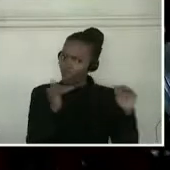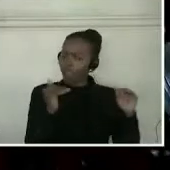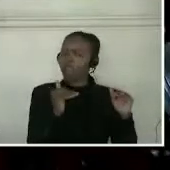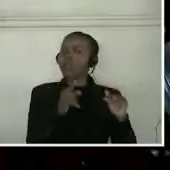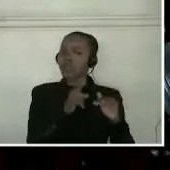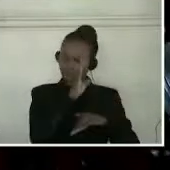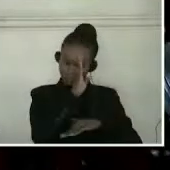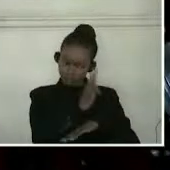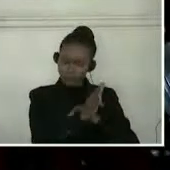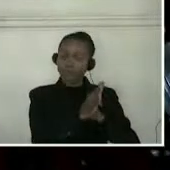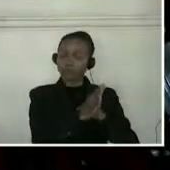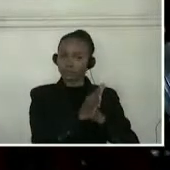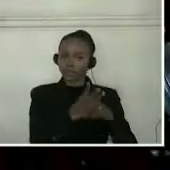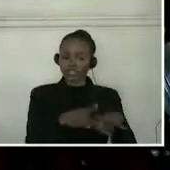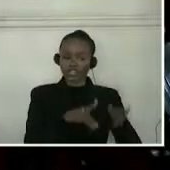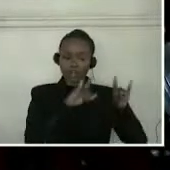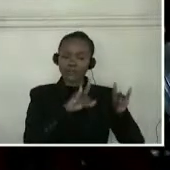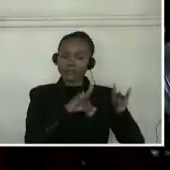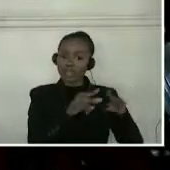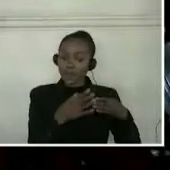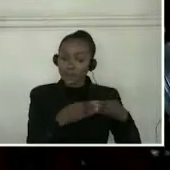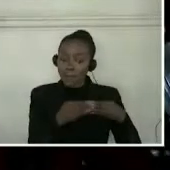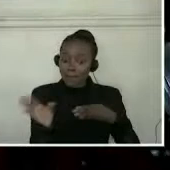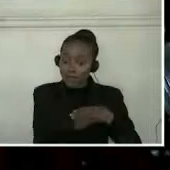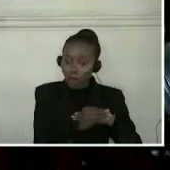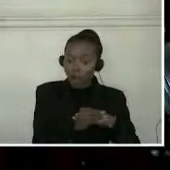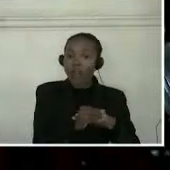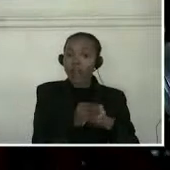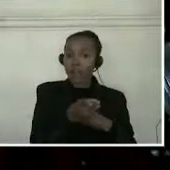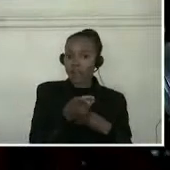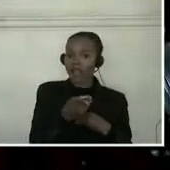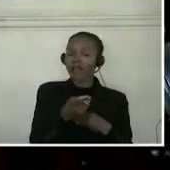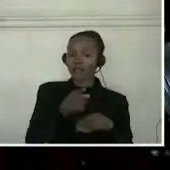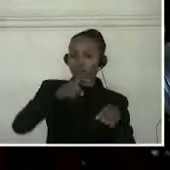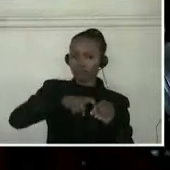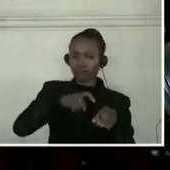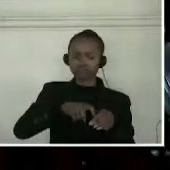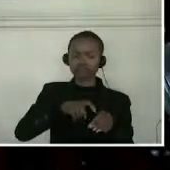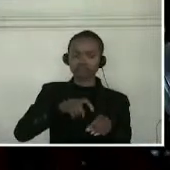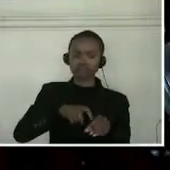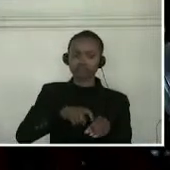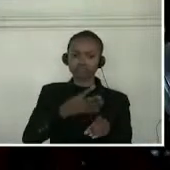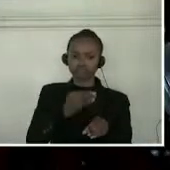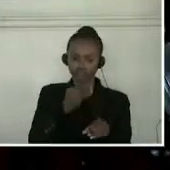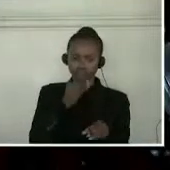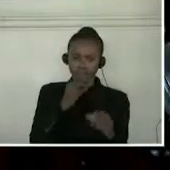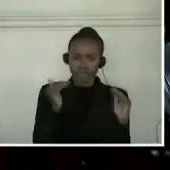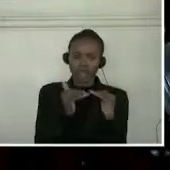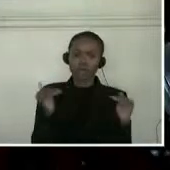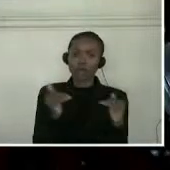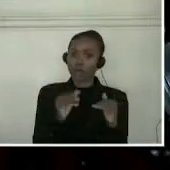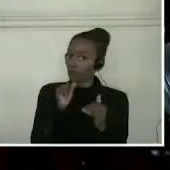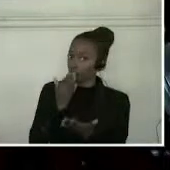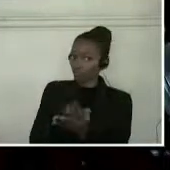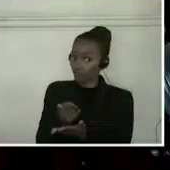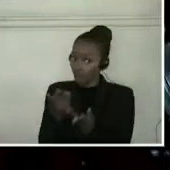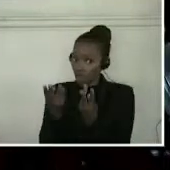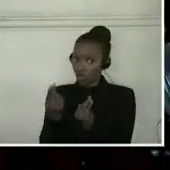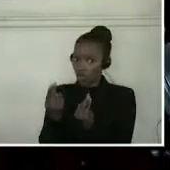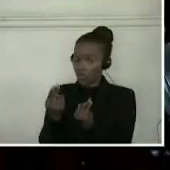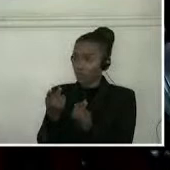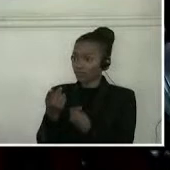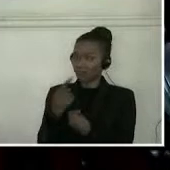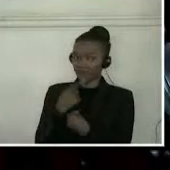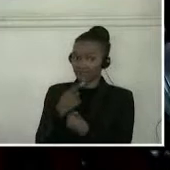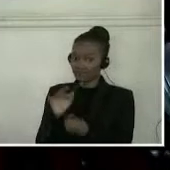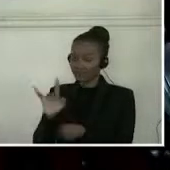members fairly equally we do not know about the new uncharted terrain as to what kind of animal we will be allocated